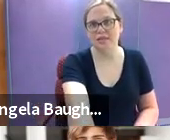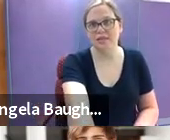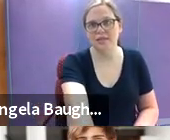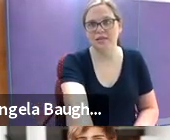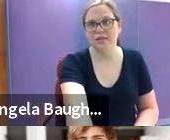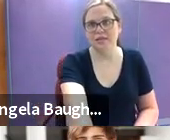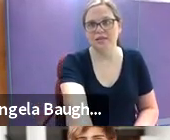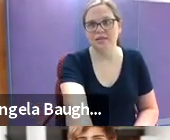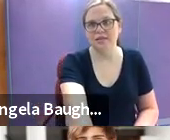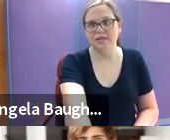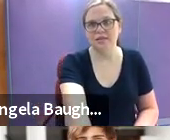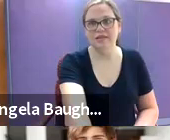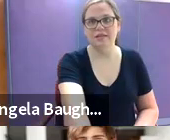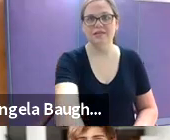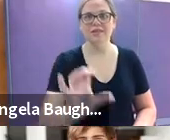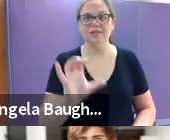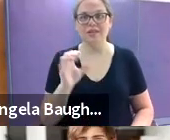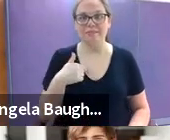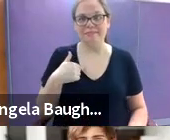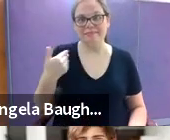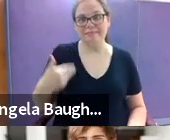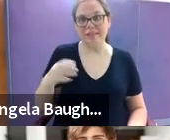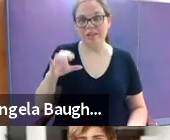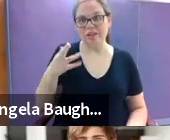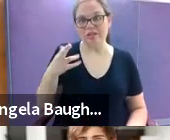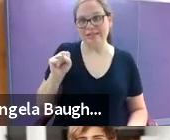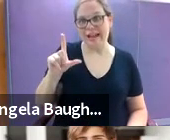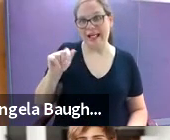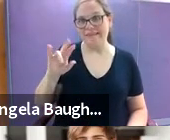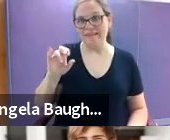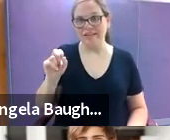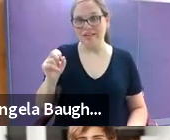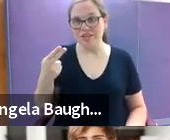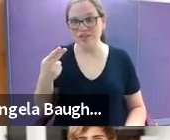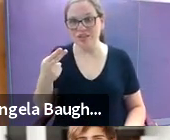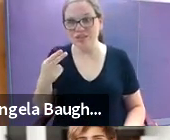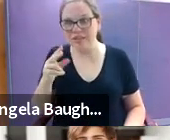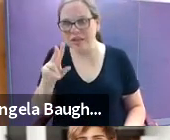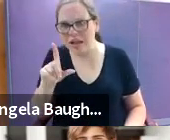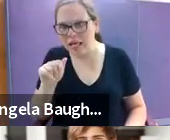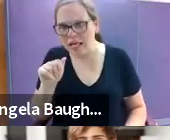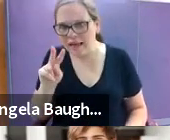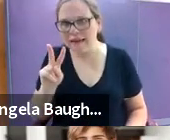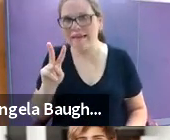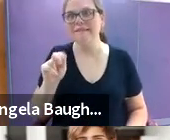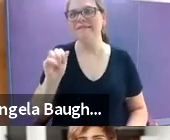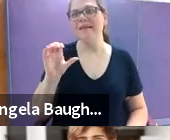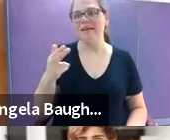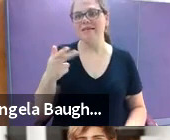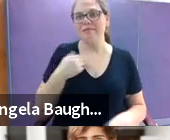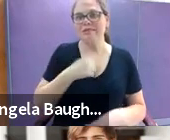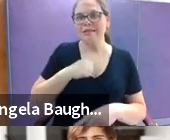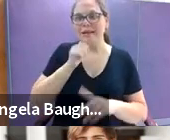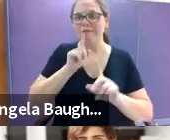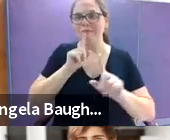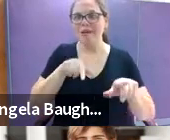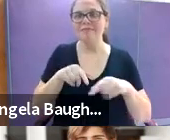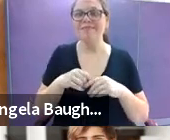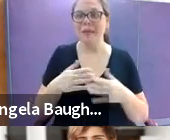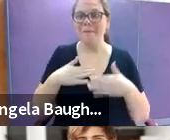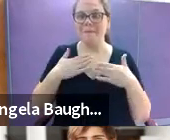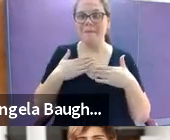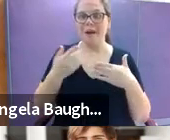Guys, it's Chris Lavish. I was here. I was just in the other room with Jim Finnerty, so I couldn't reply. So I'll let Gotcha, you Chris. Well, glad that